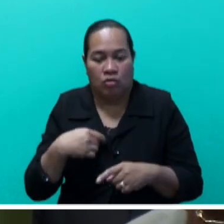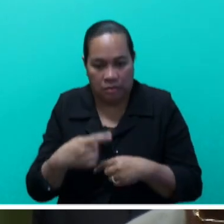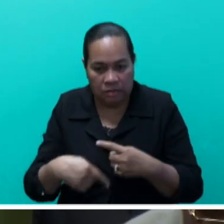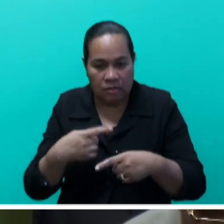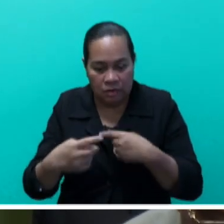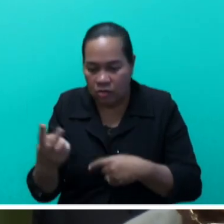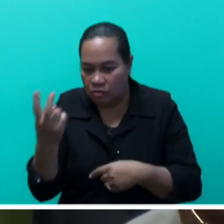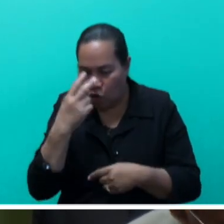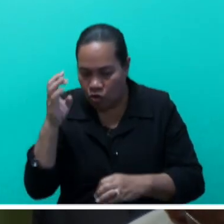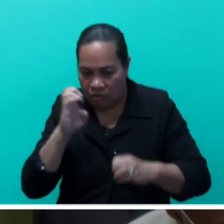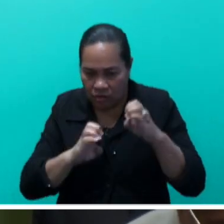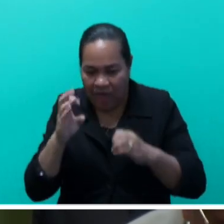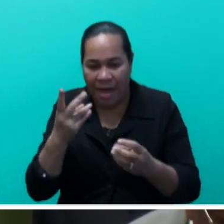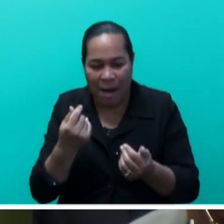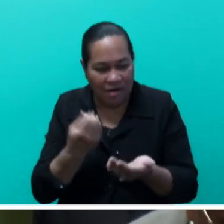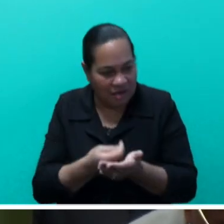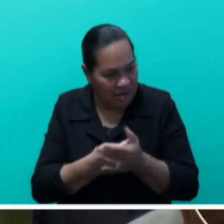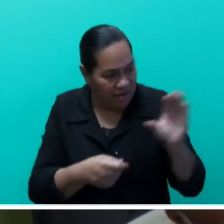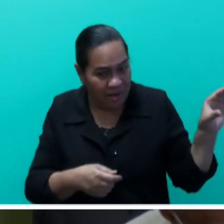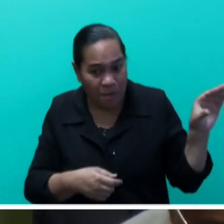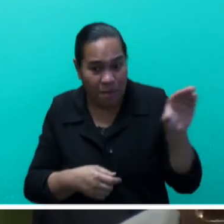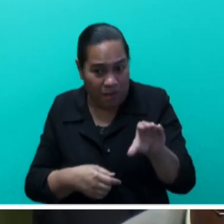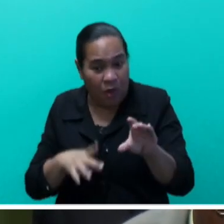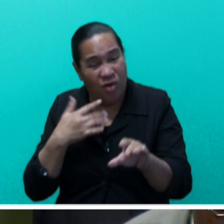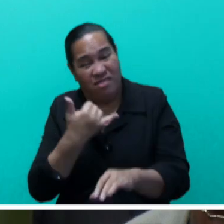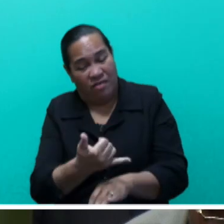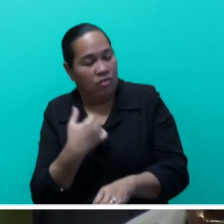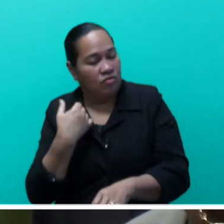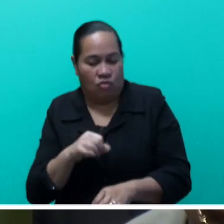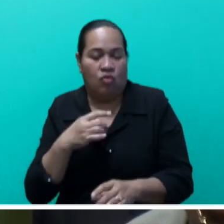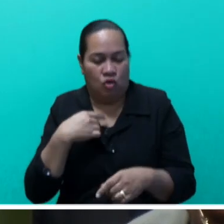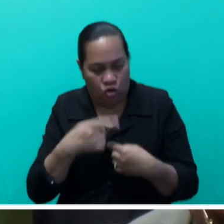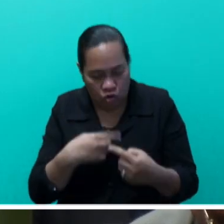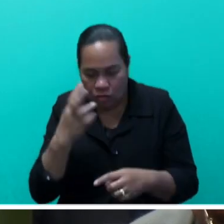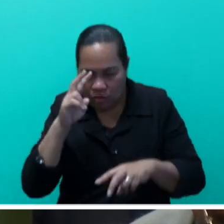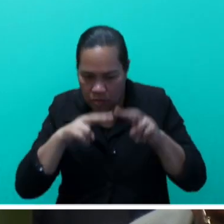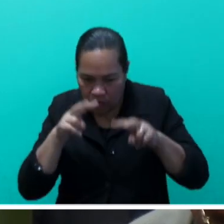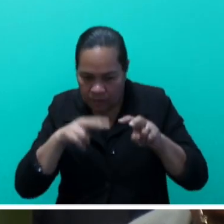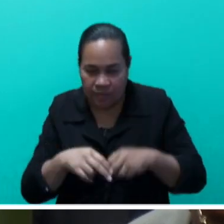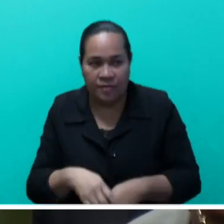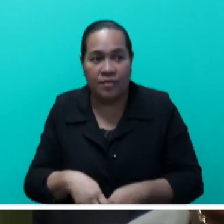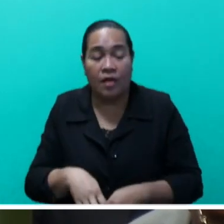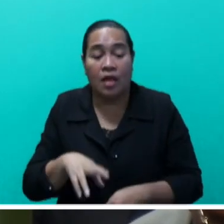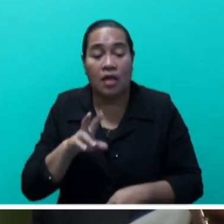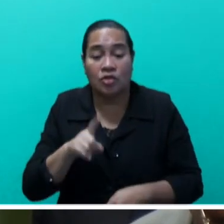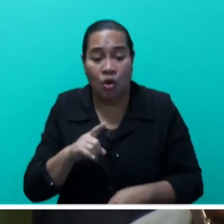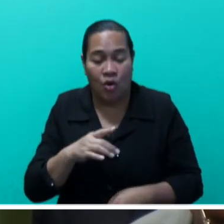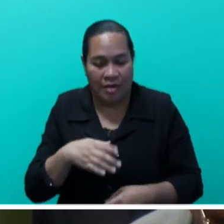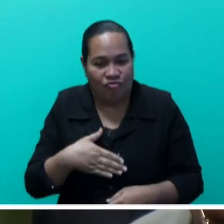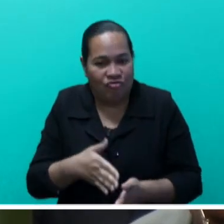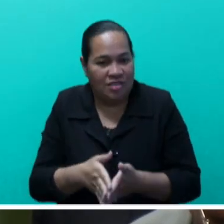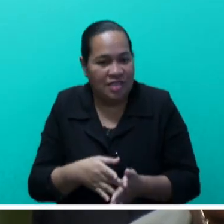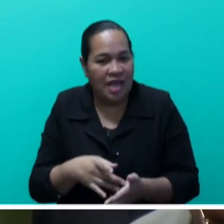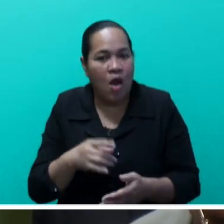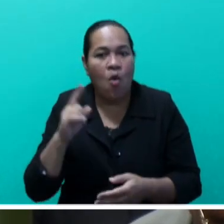and evaluations of grant recipients. And it's interesting to note that since inception of each grant program, there's been